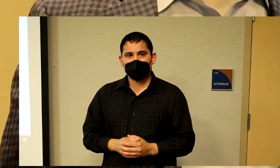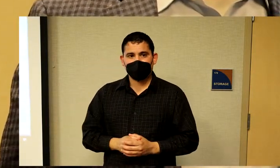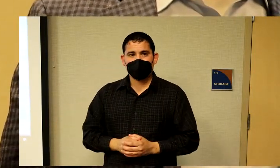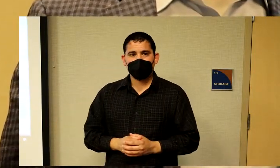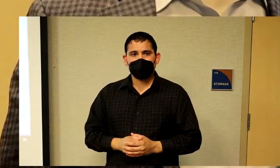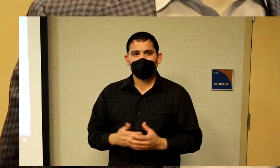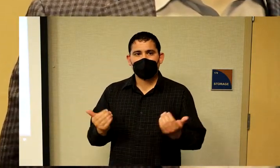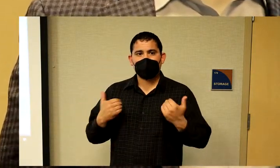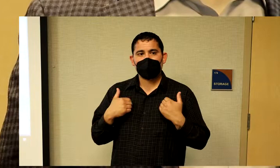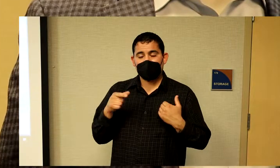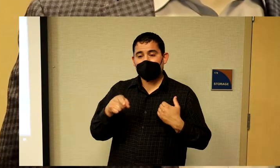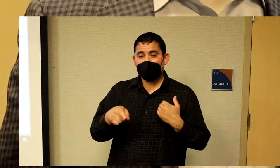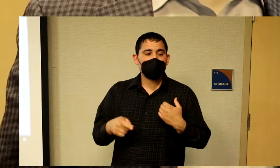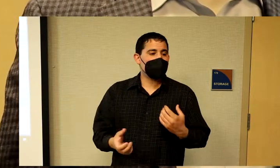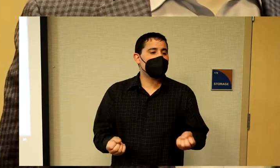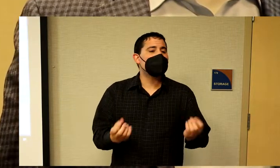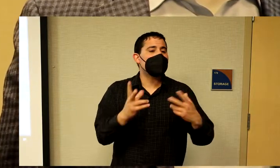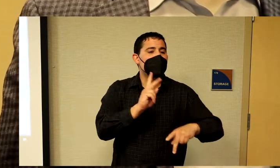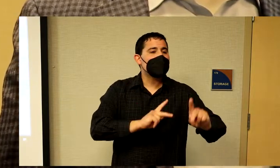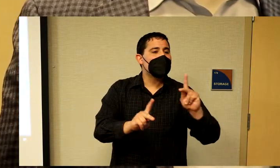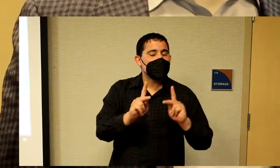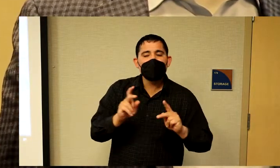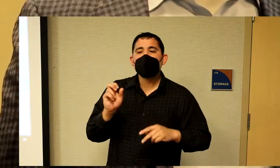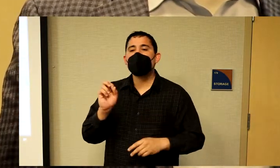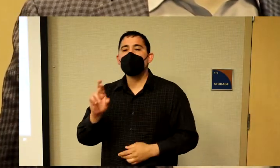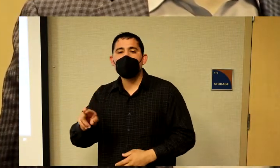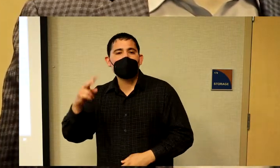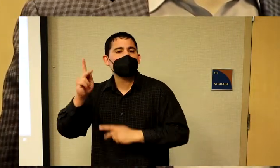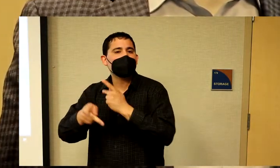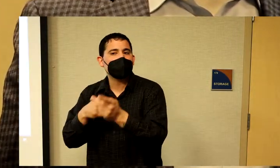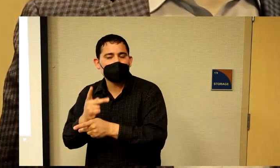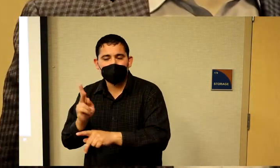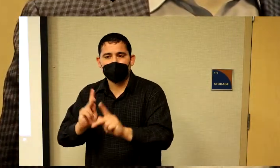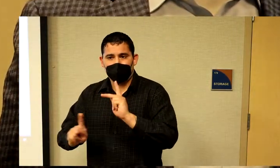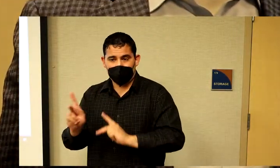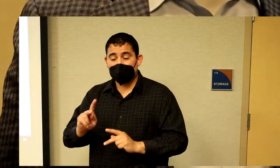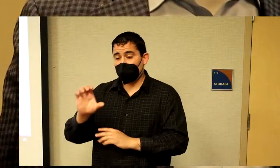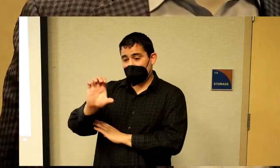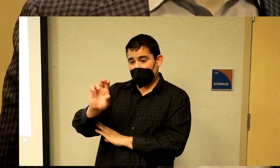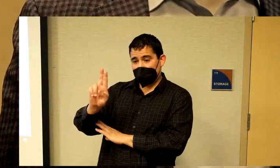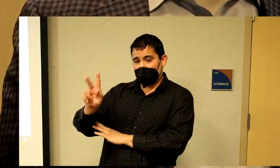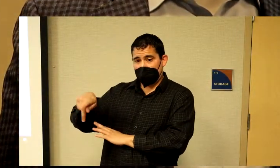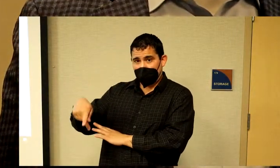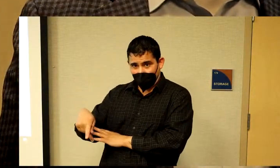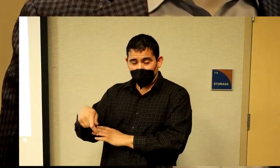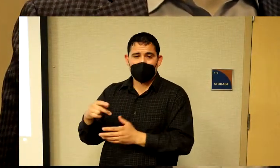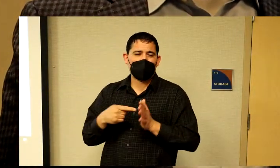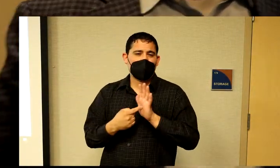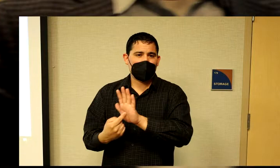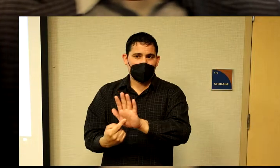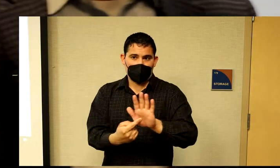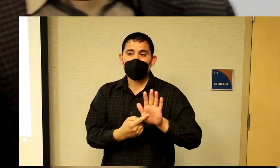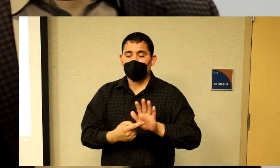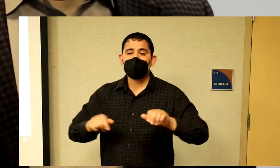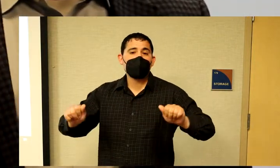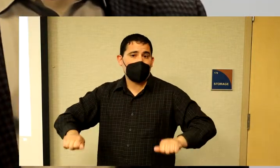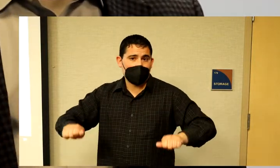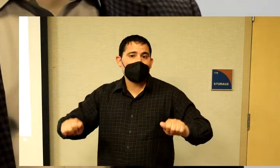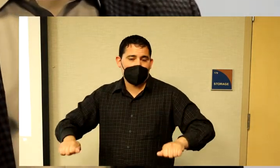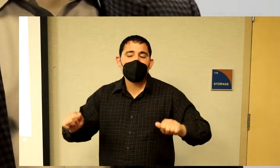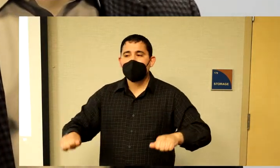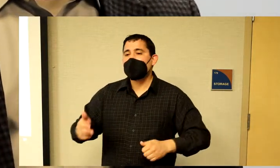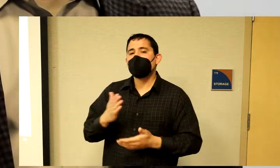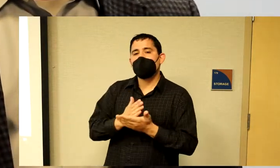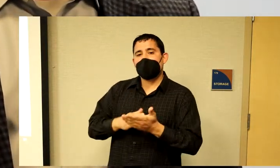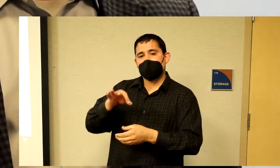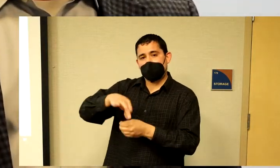or the basic population, then you have what you're looking at is the CBAP, which shows you the potential of voters,